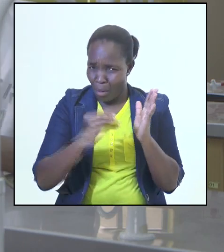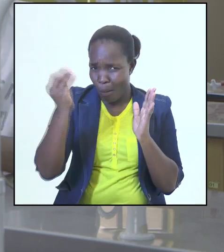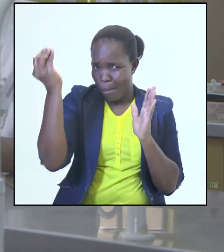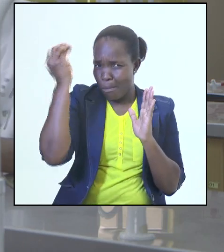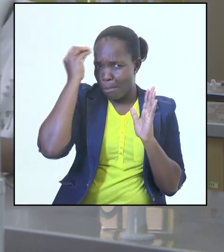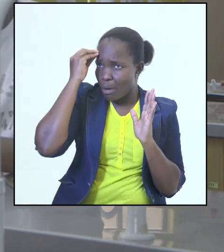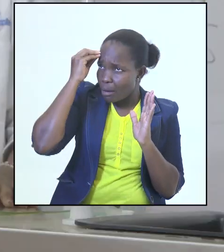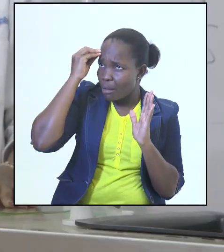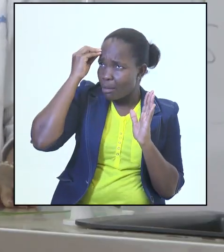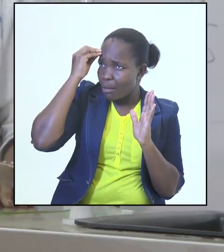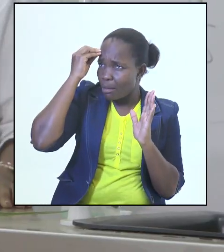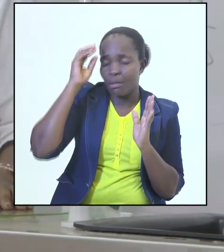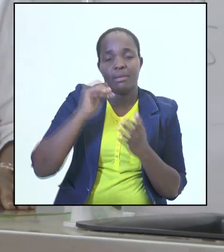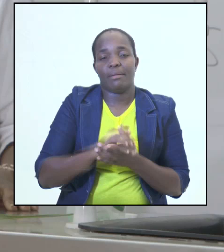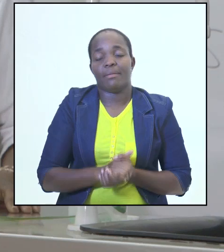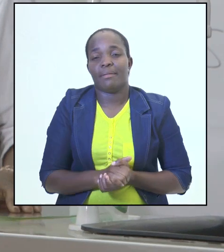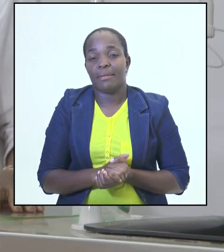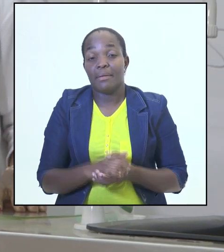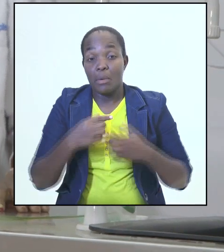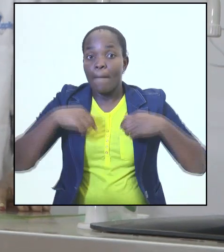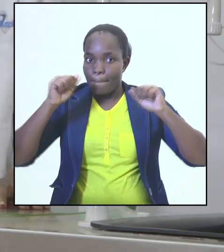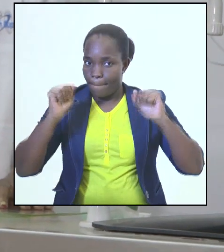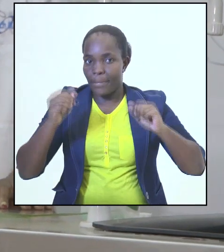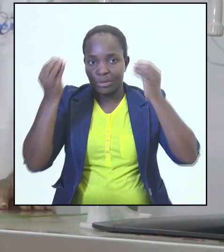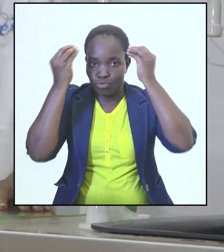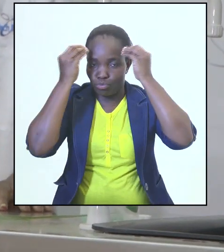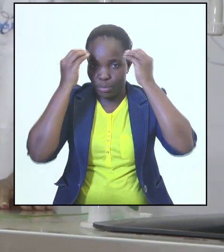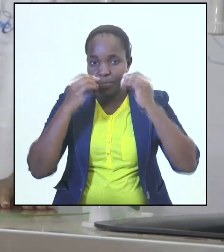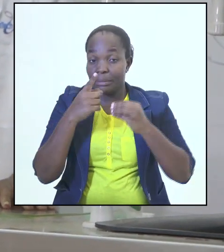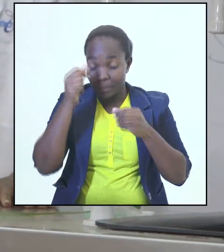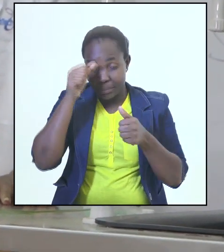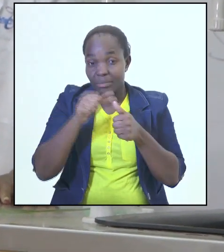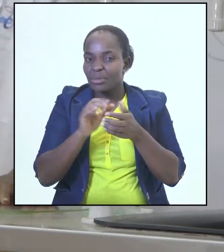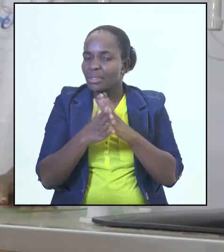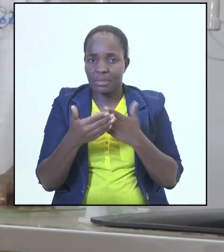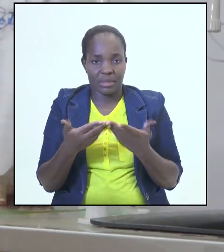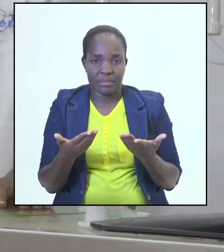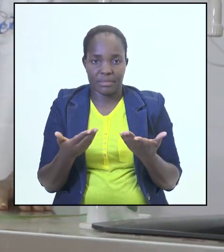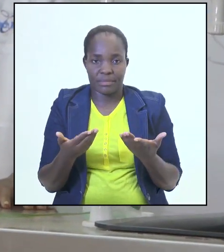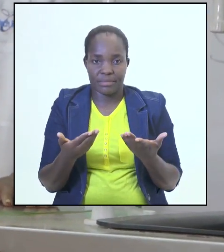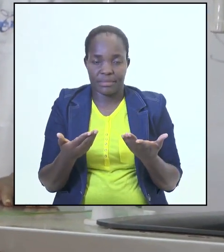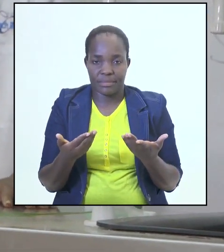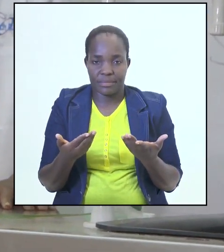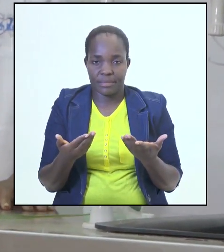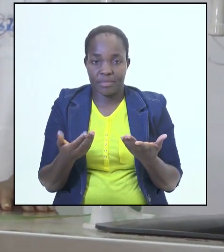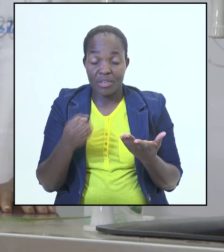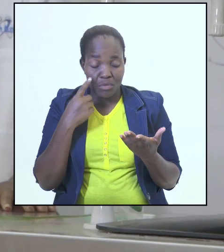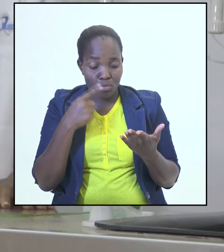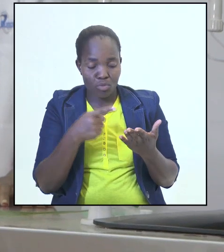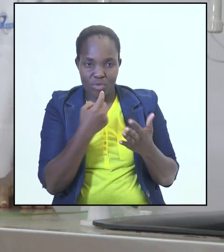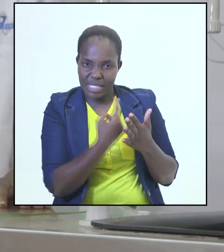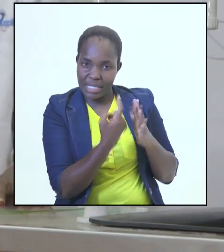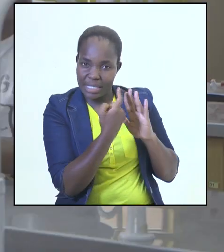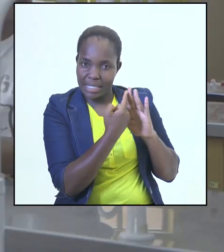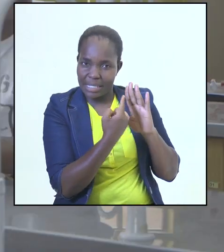words? We have to know them, but it is easier than it sounds. Once you look at the functions of each